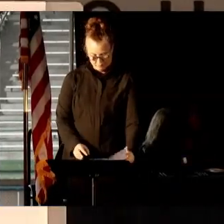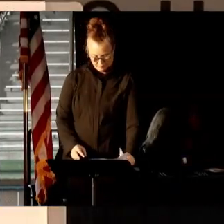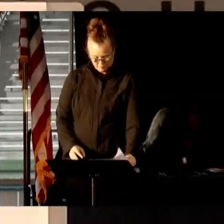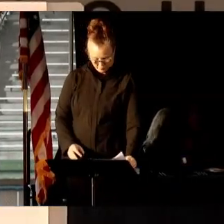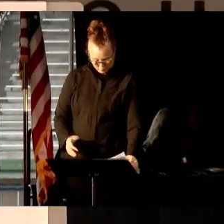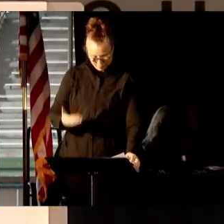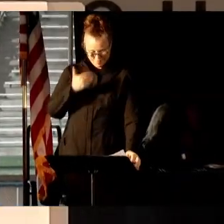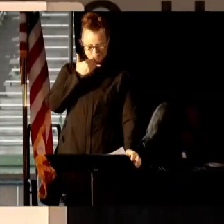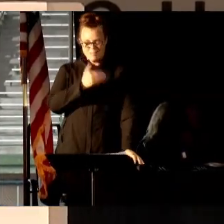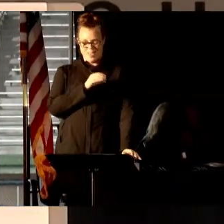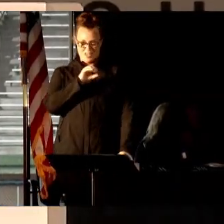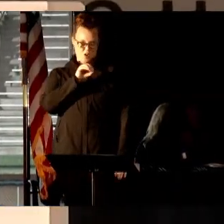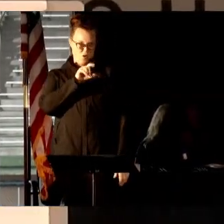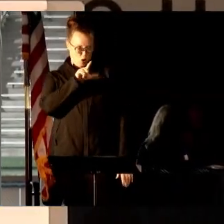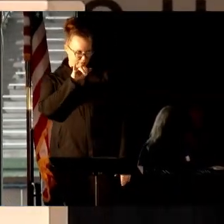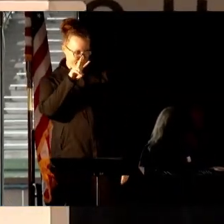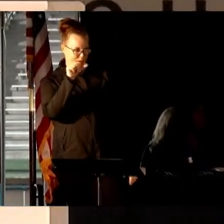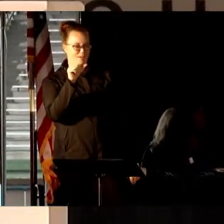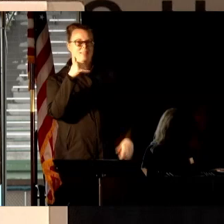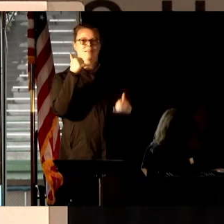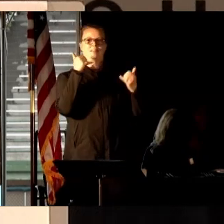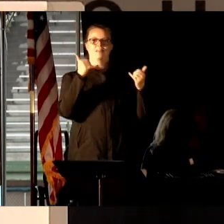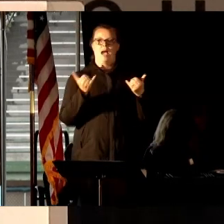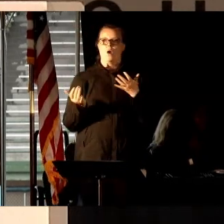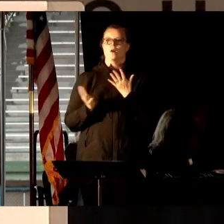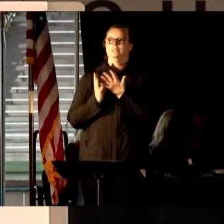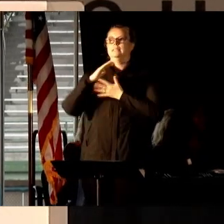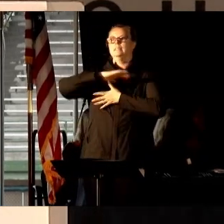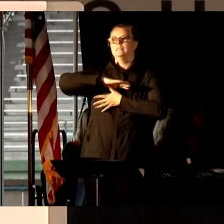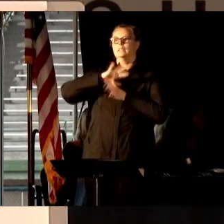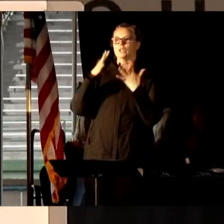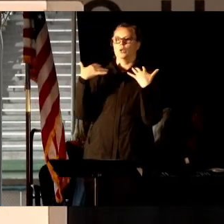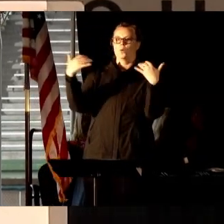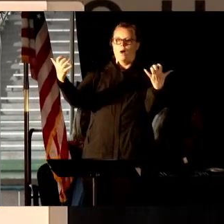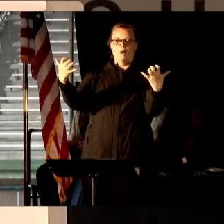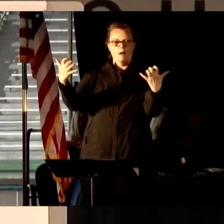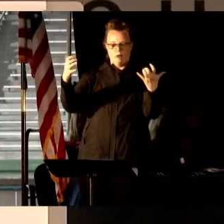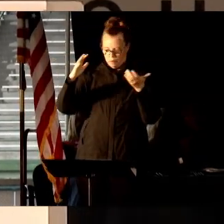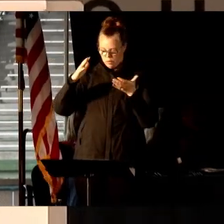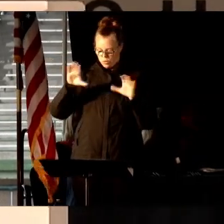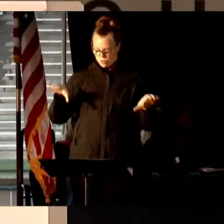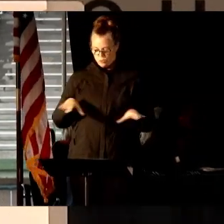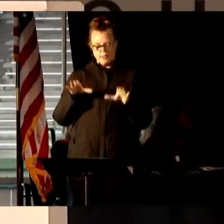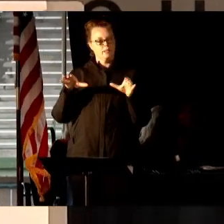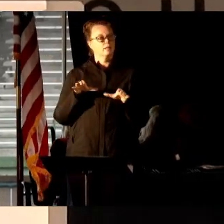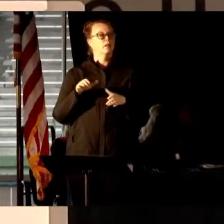Thank you, Olivia. And now here's our senior choir ensemble performing We Remember Them.